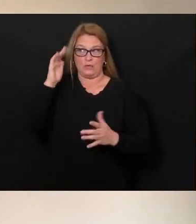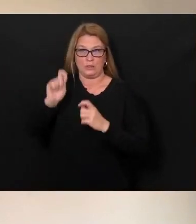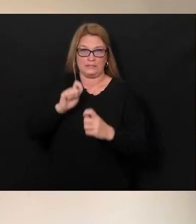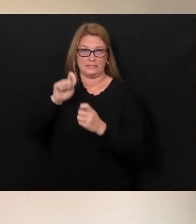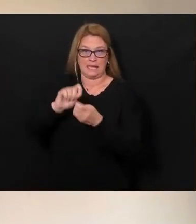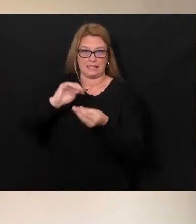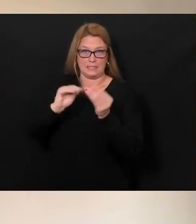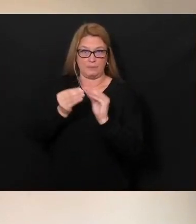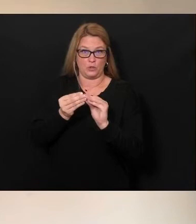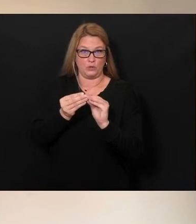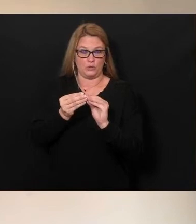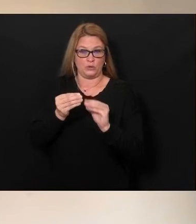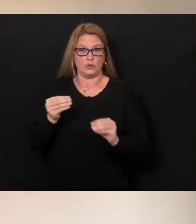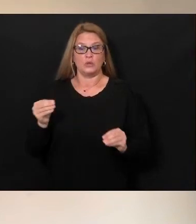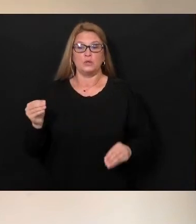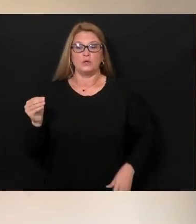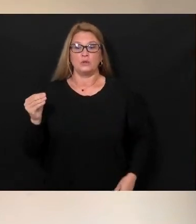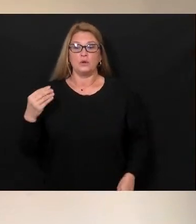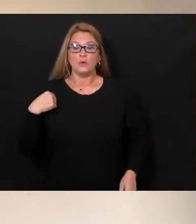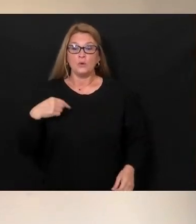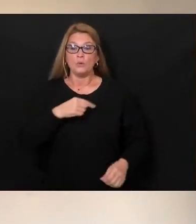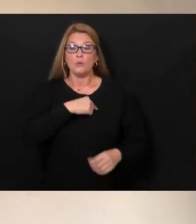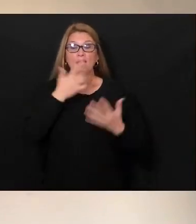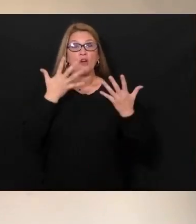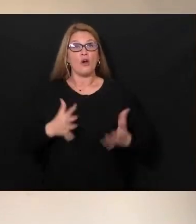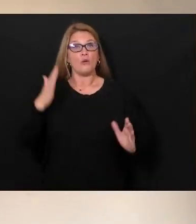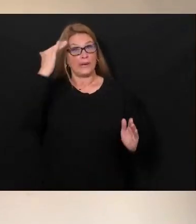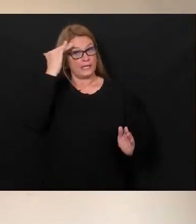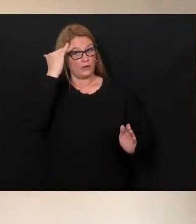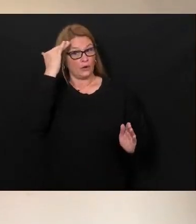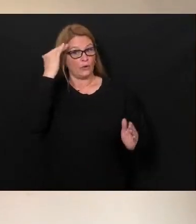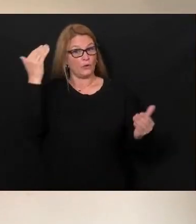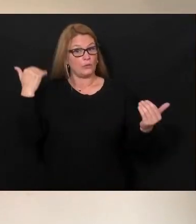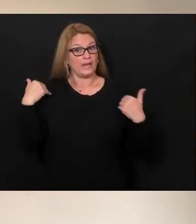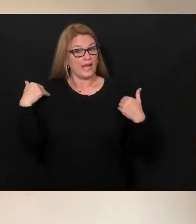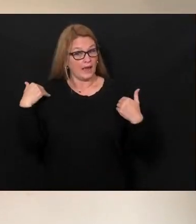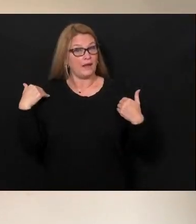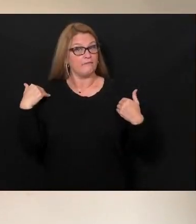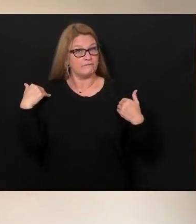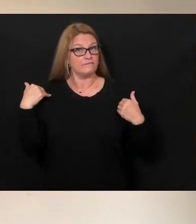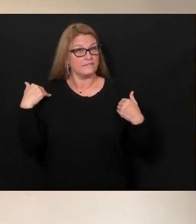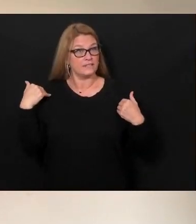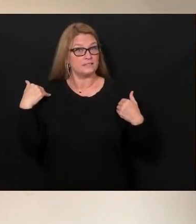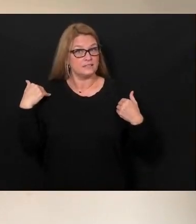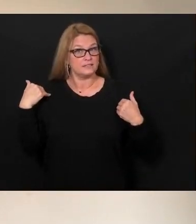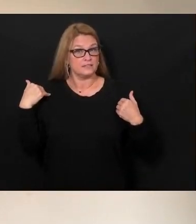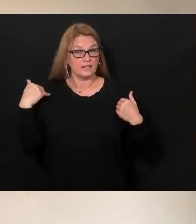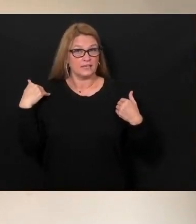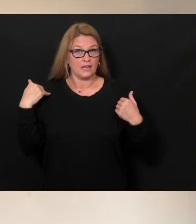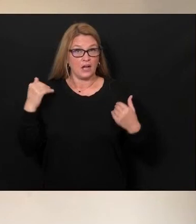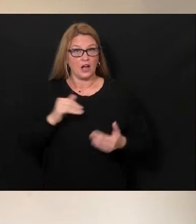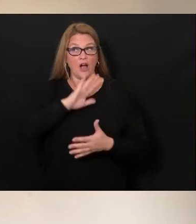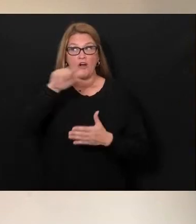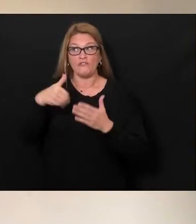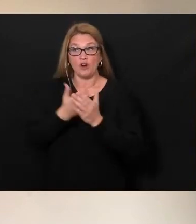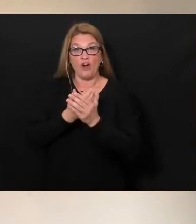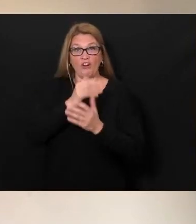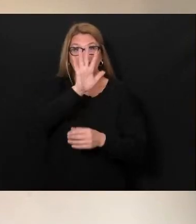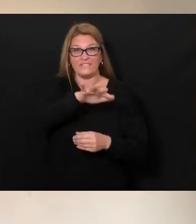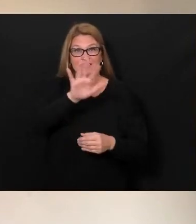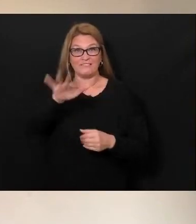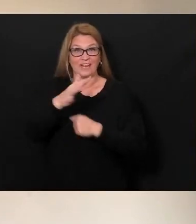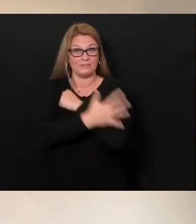at the moment. We know that we have to get to all 55